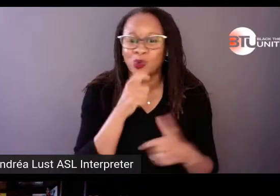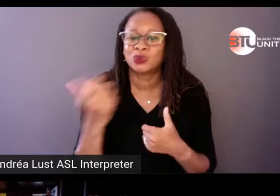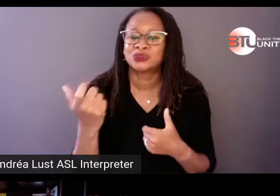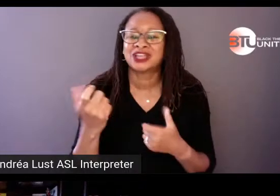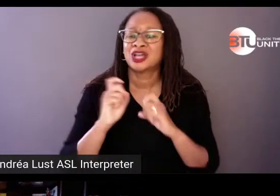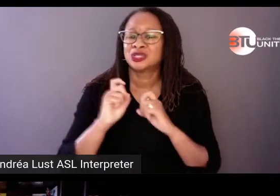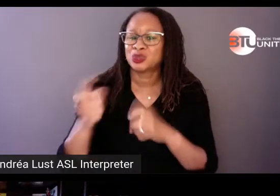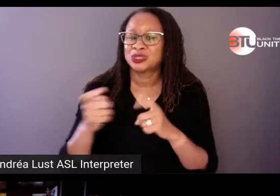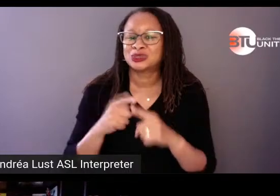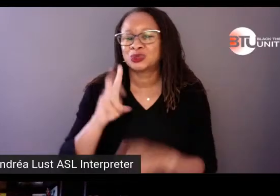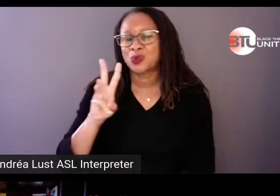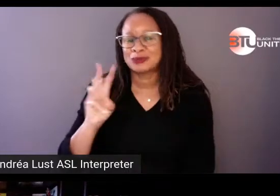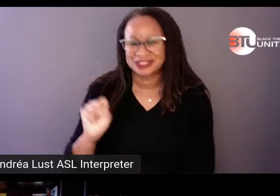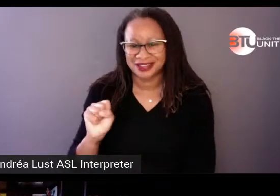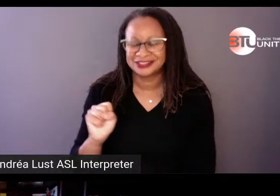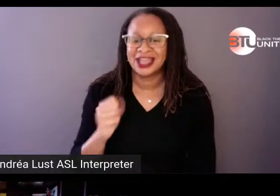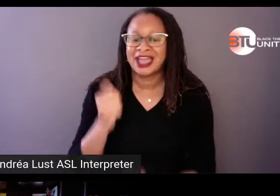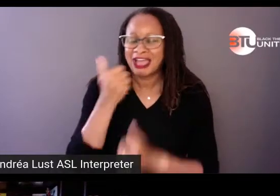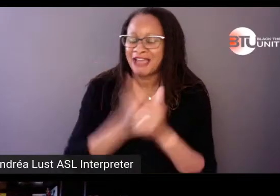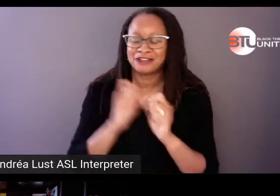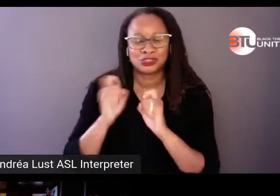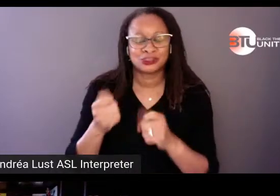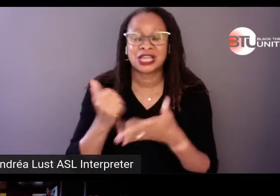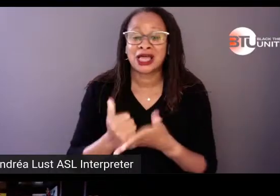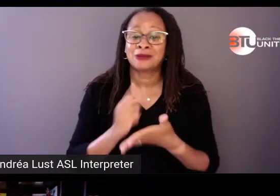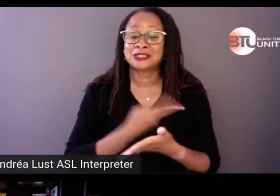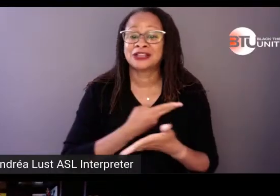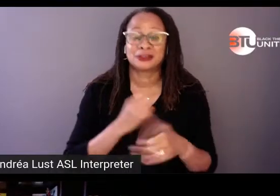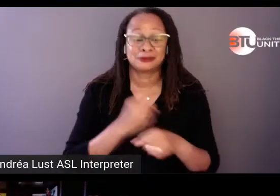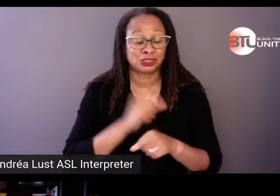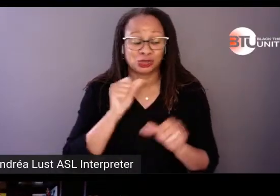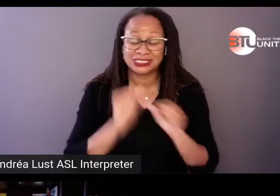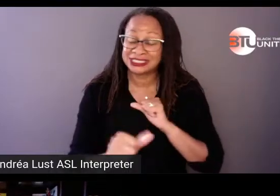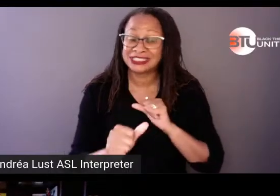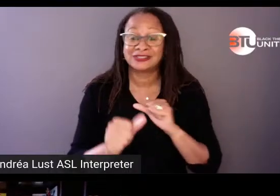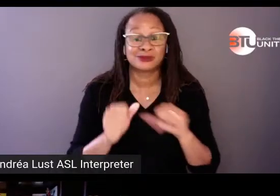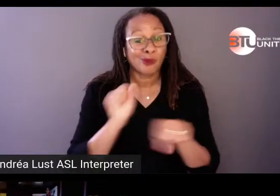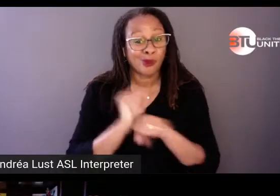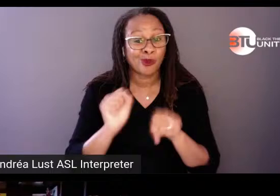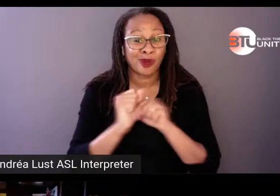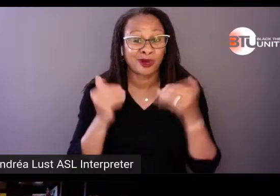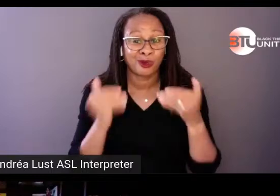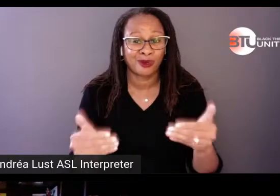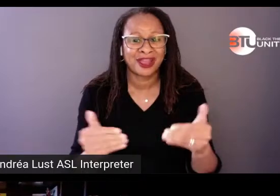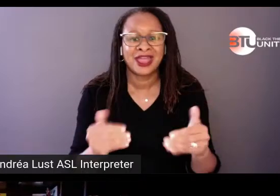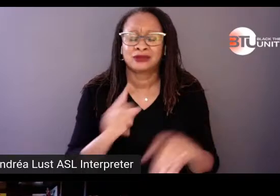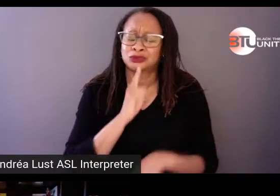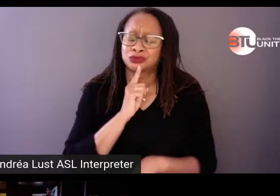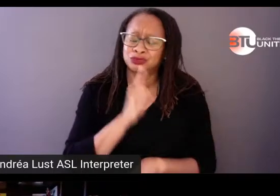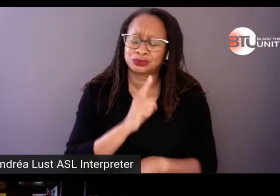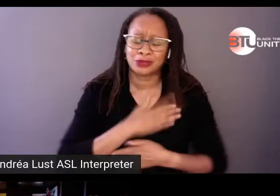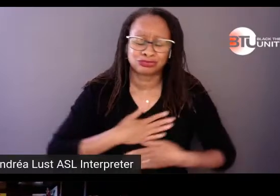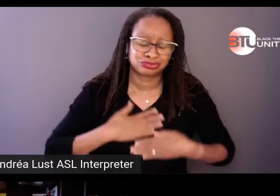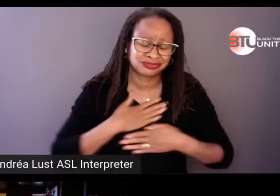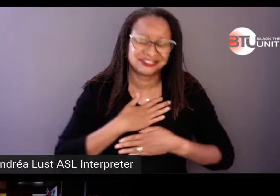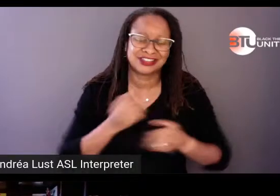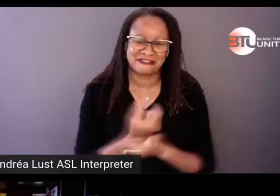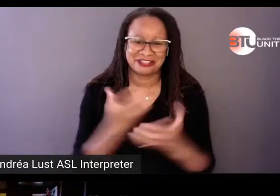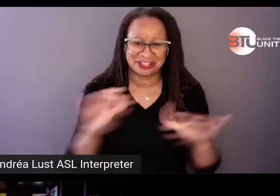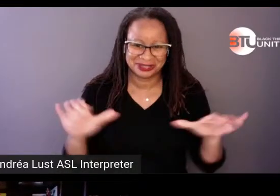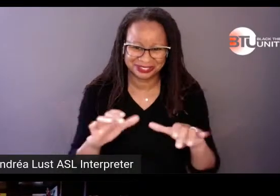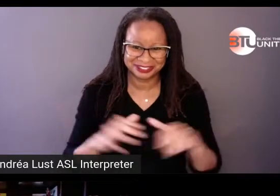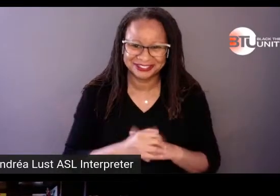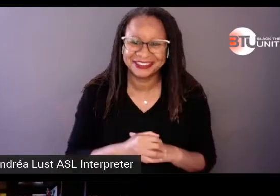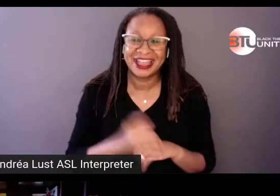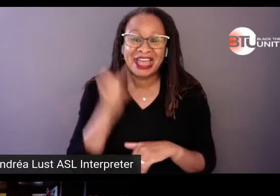to our website. Every donation helps us to keep this work going, and we truly appreciate everything you do.